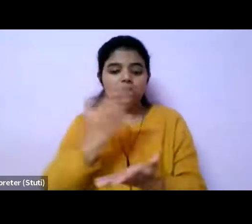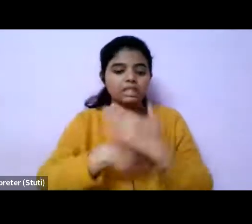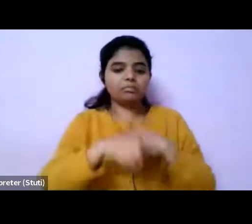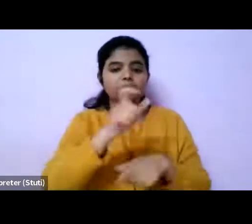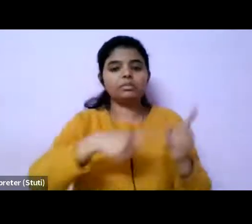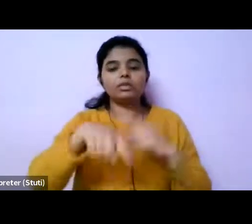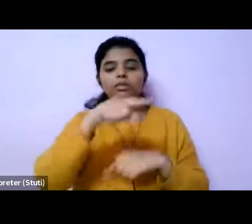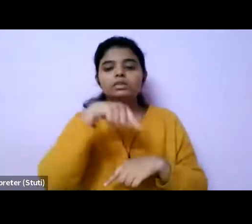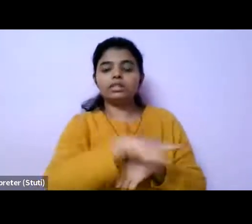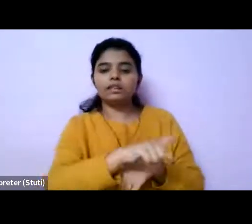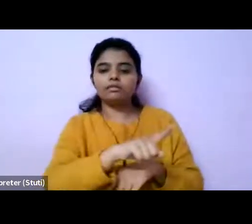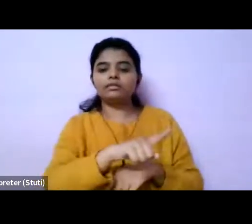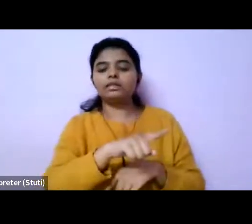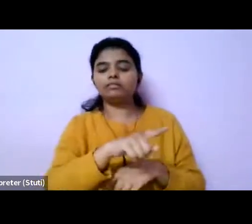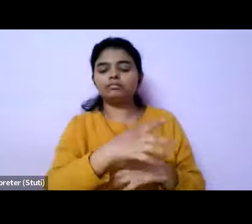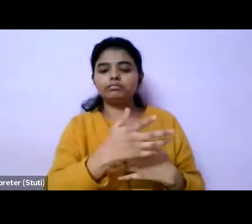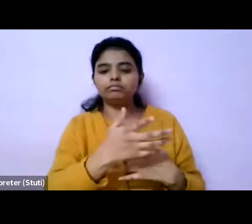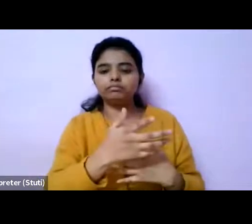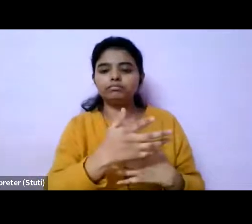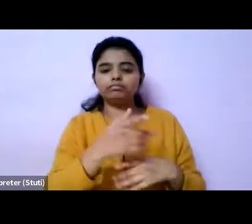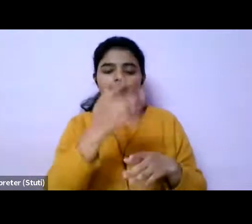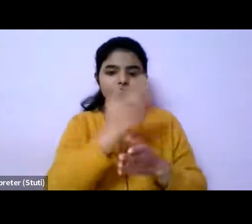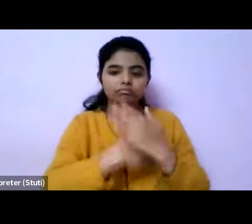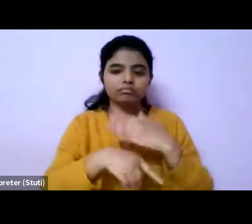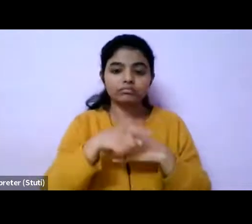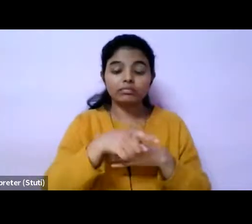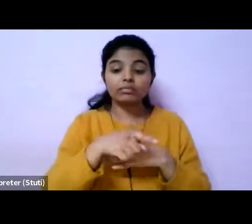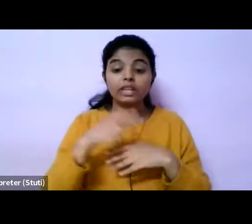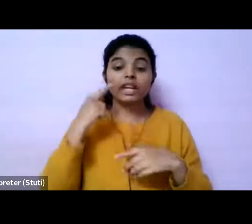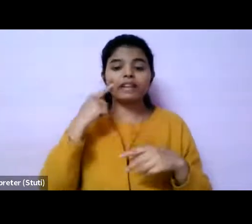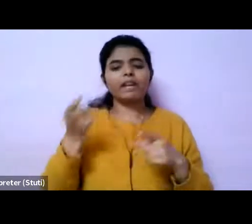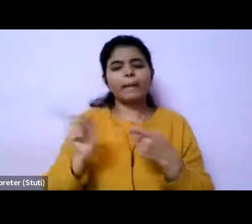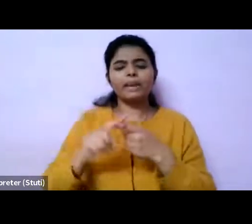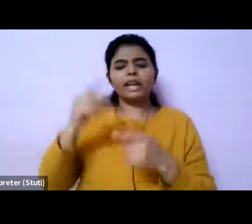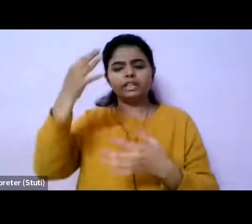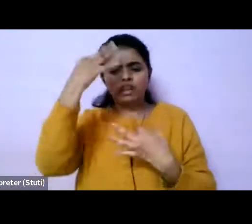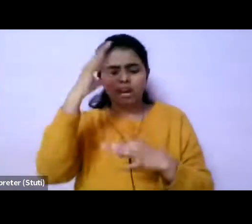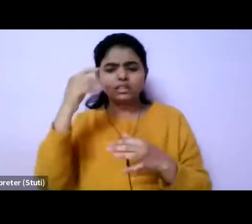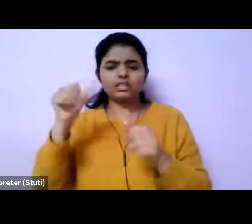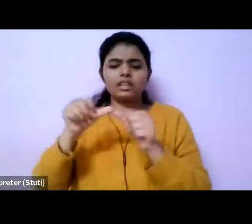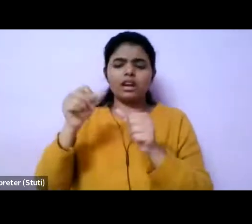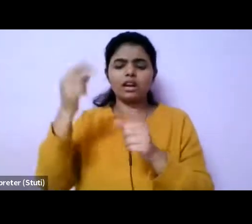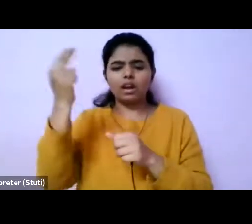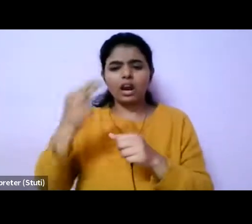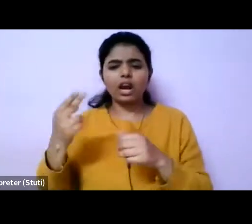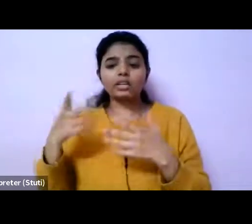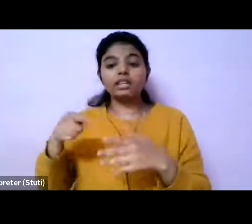And when we talk of disability in performance, as I